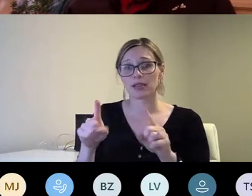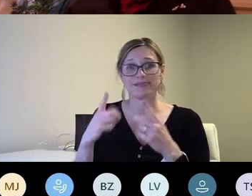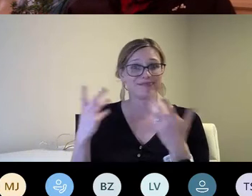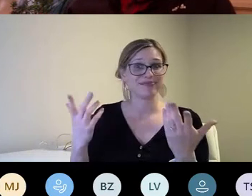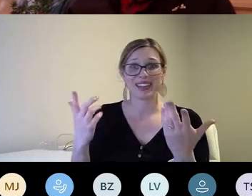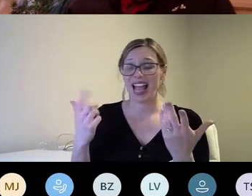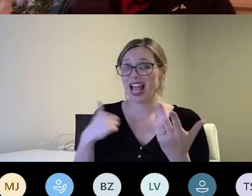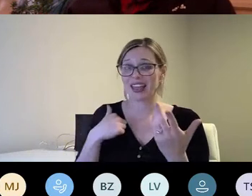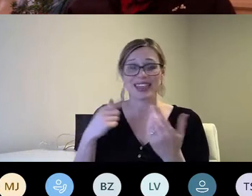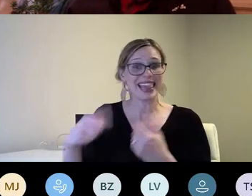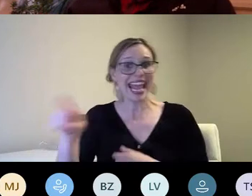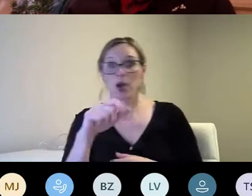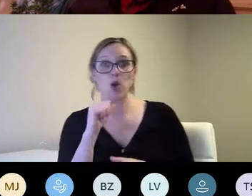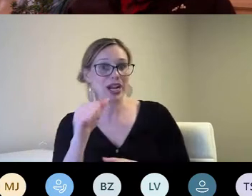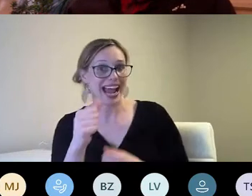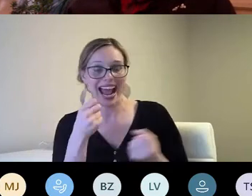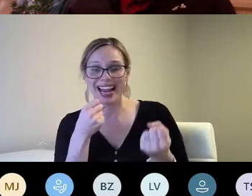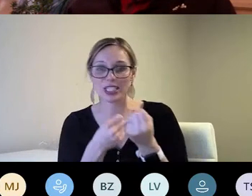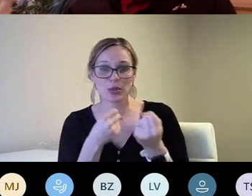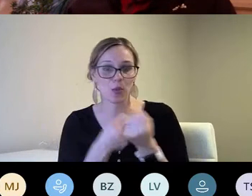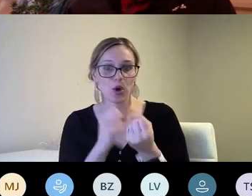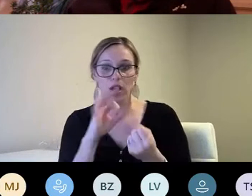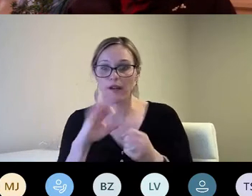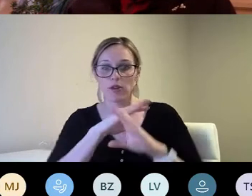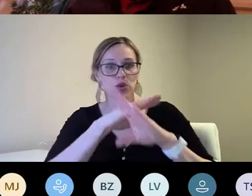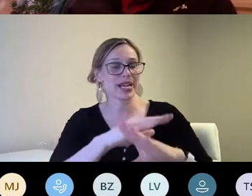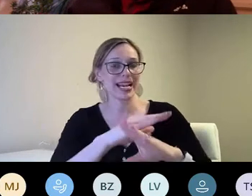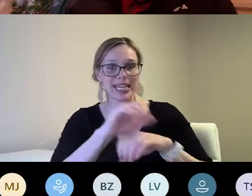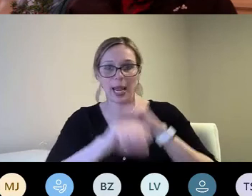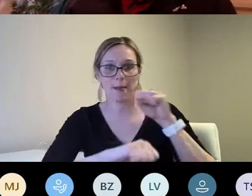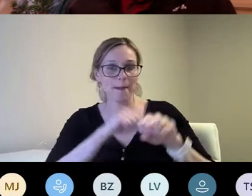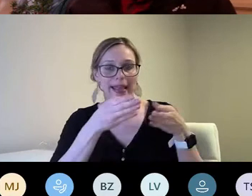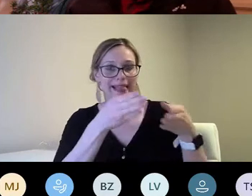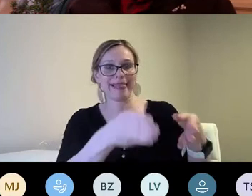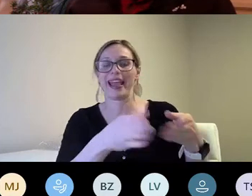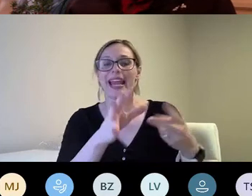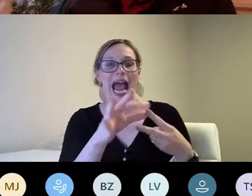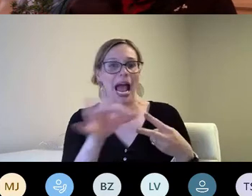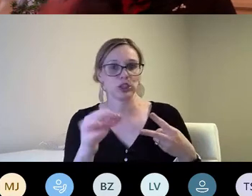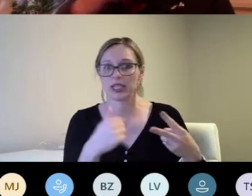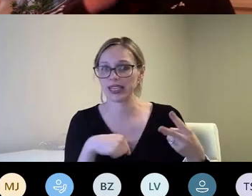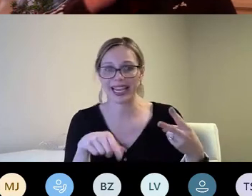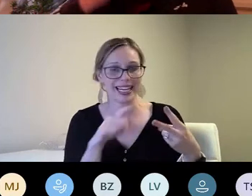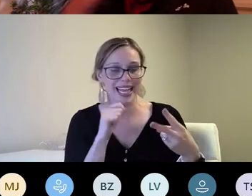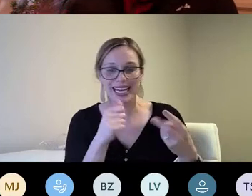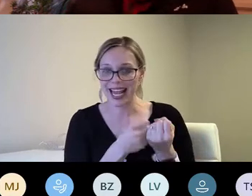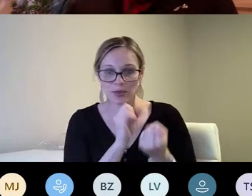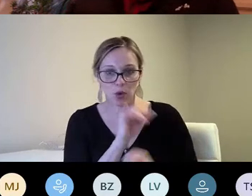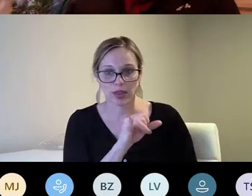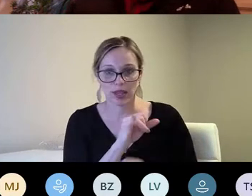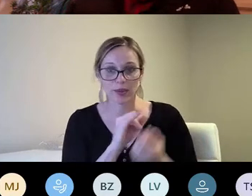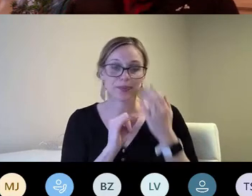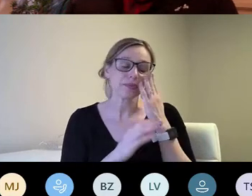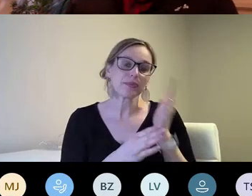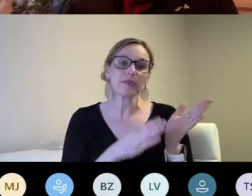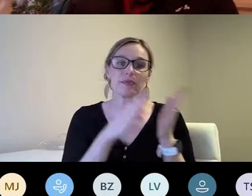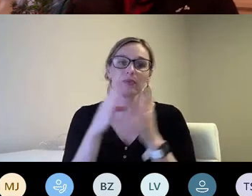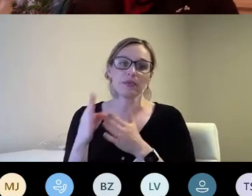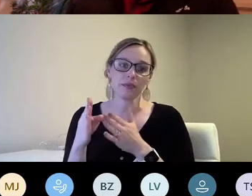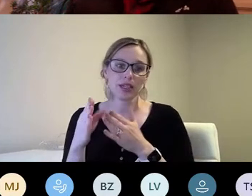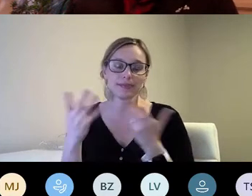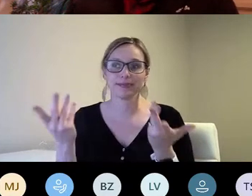not in support of the protected bike lane option. And then in terms of like the hurdles, I think